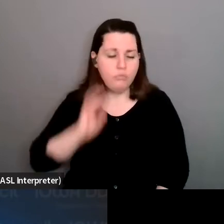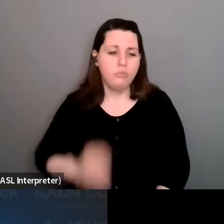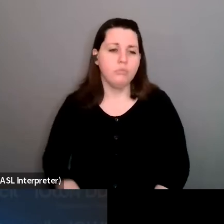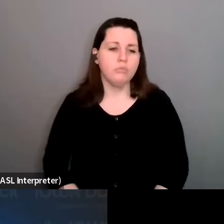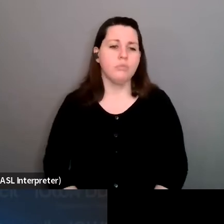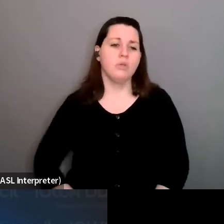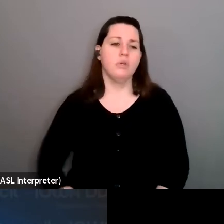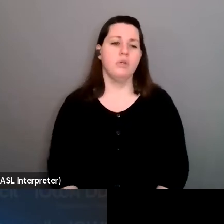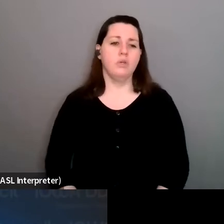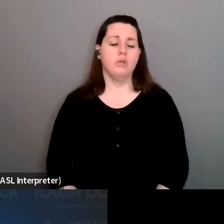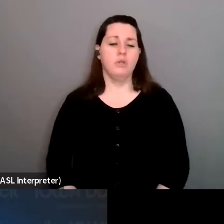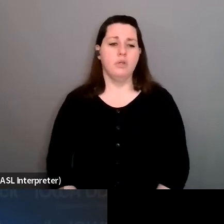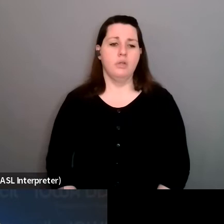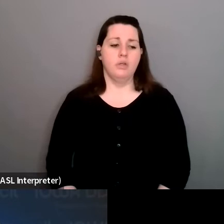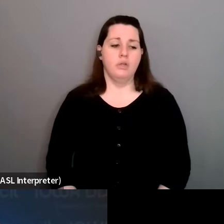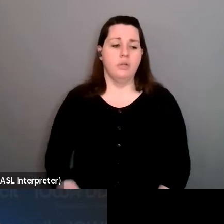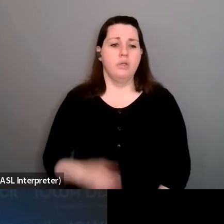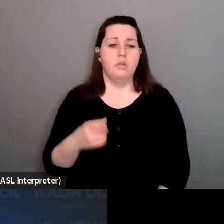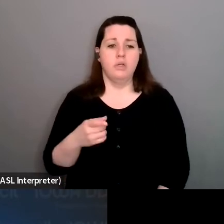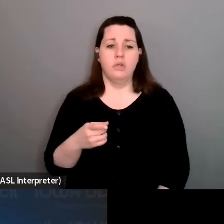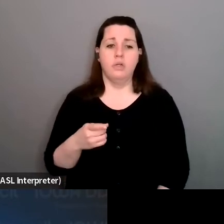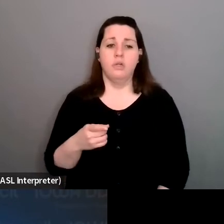Some of the additional programs that